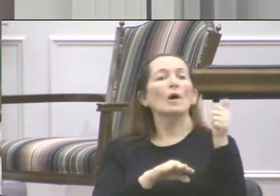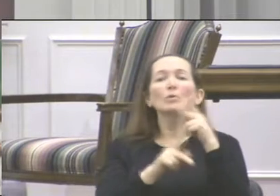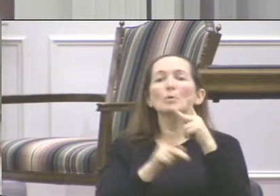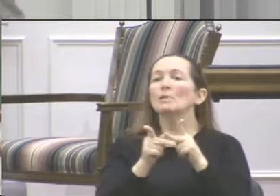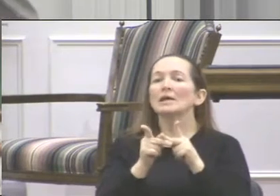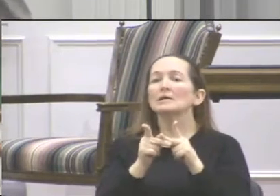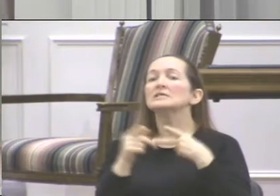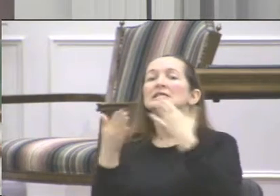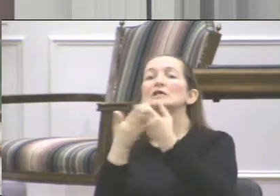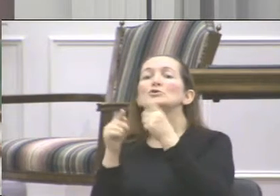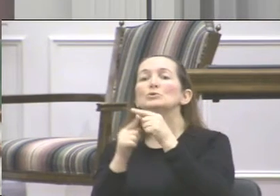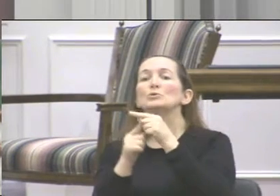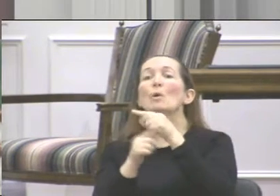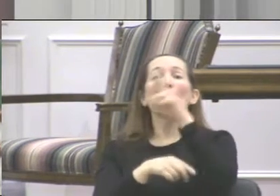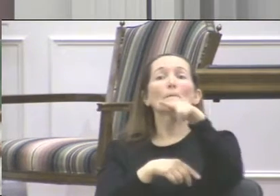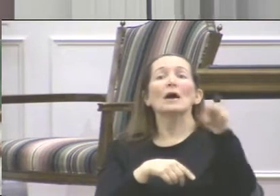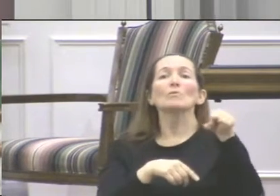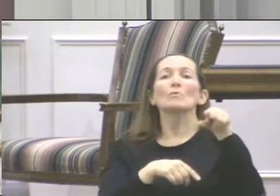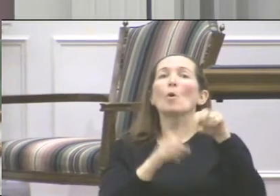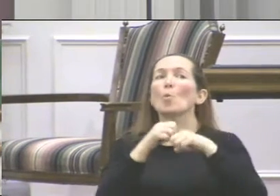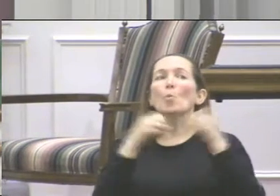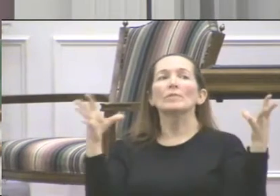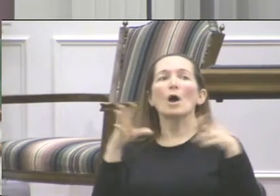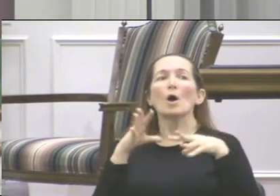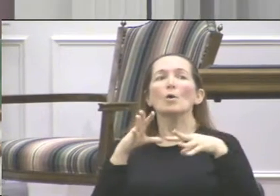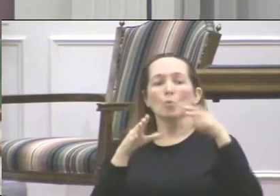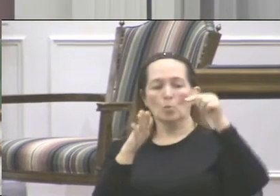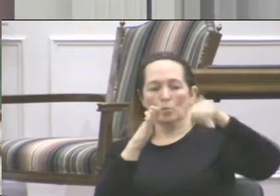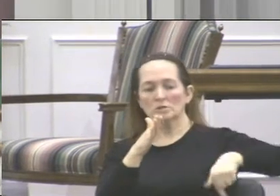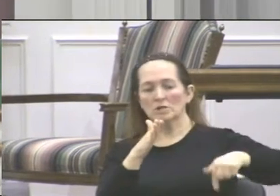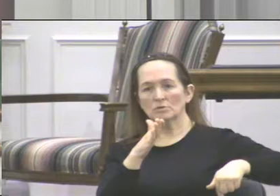going downstairs or going outside.